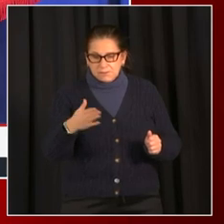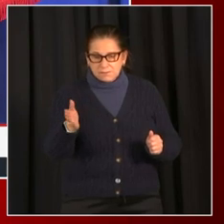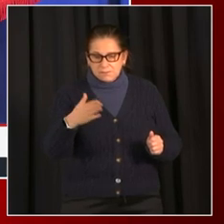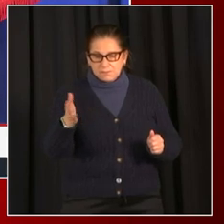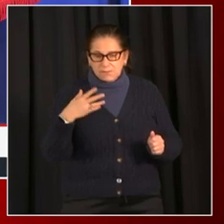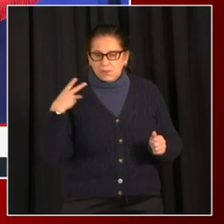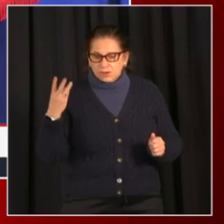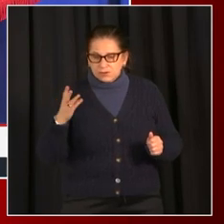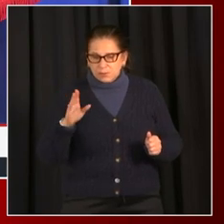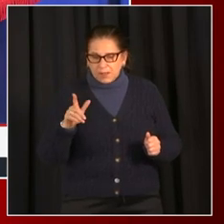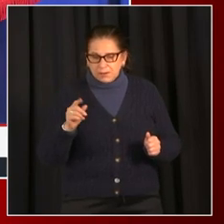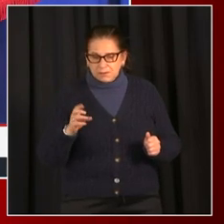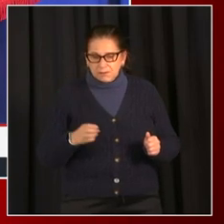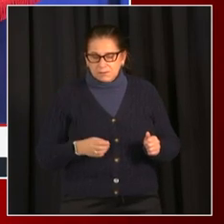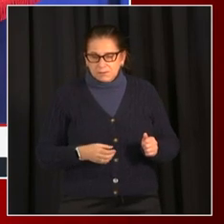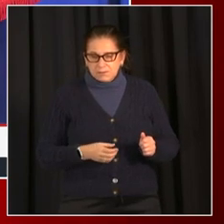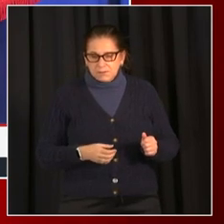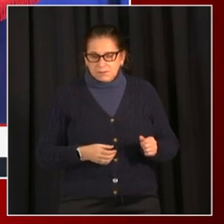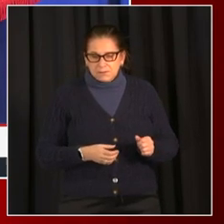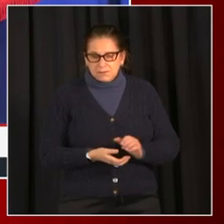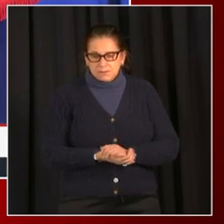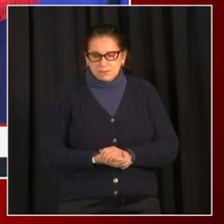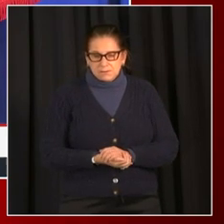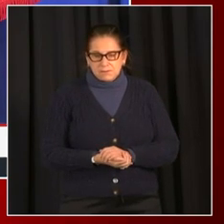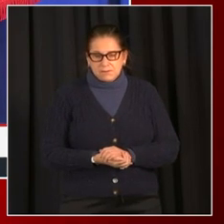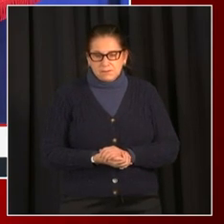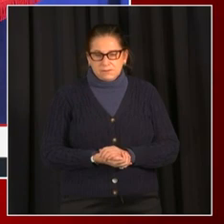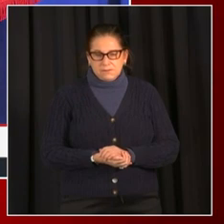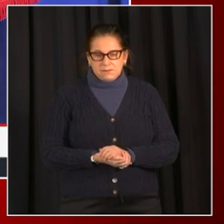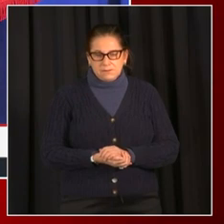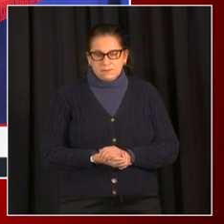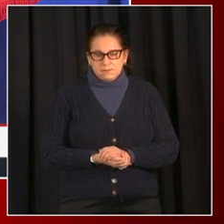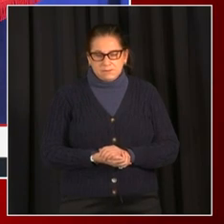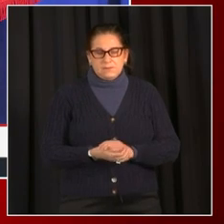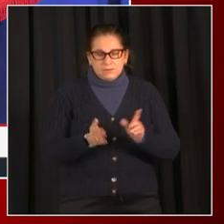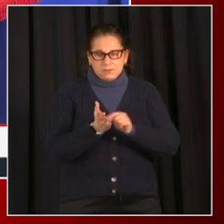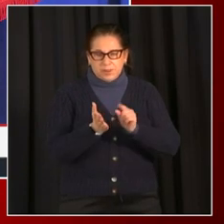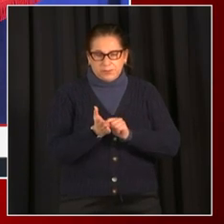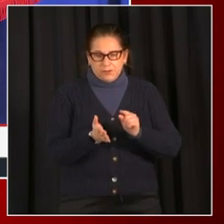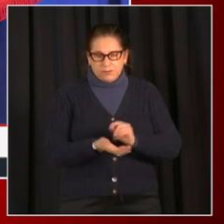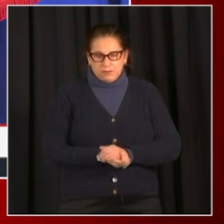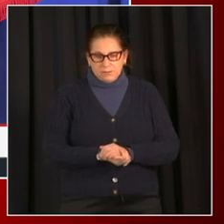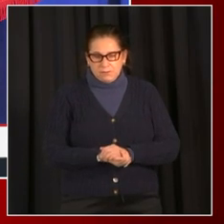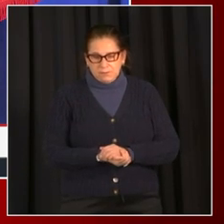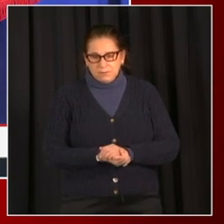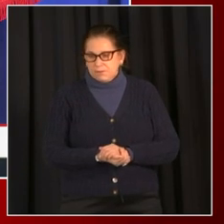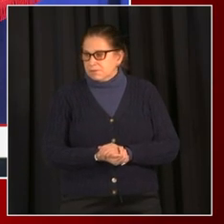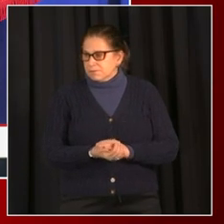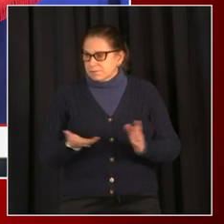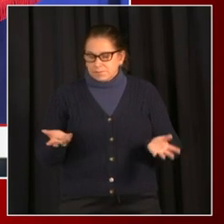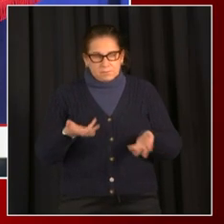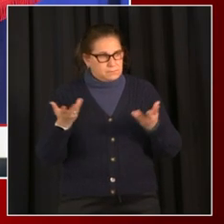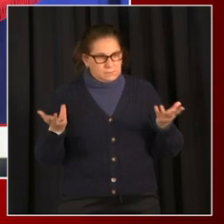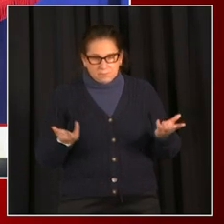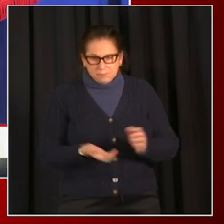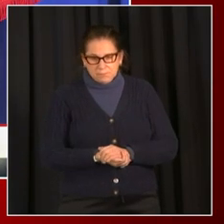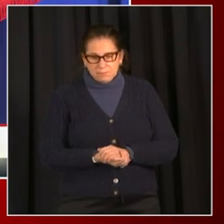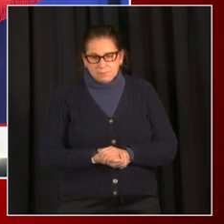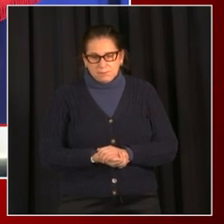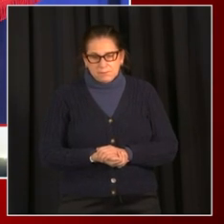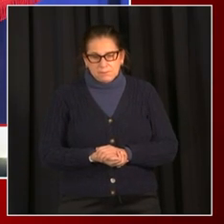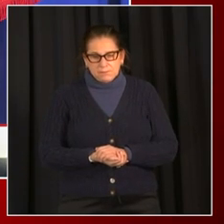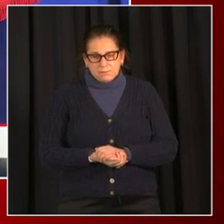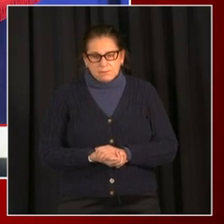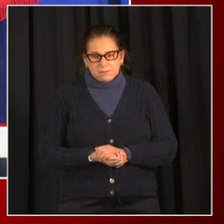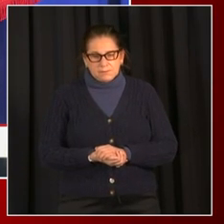not to have any budget cuts for social services related programs, many of which deal with the homeless. And what they